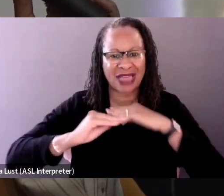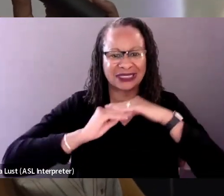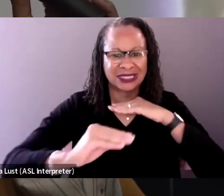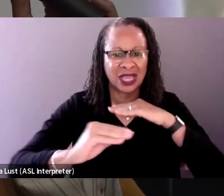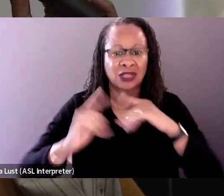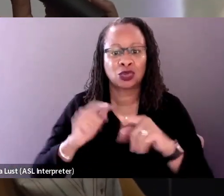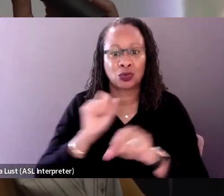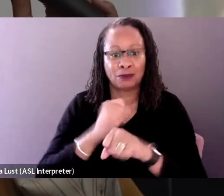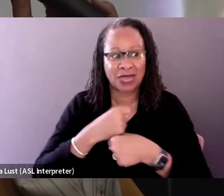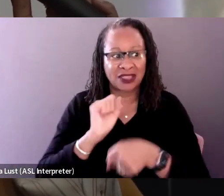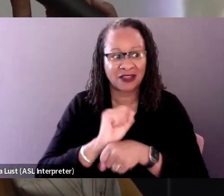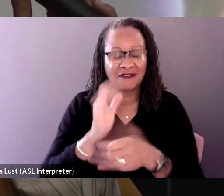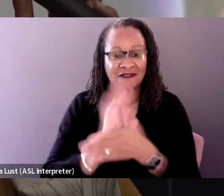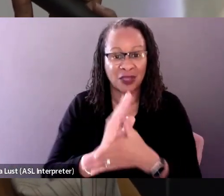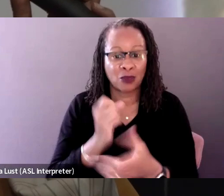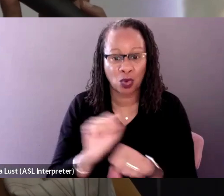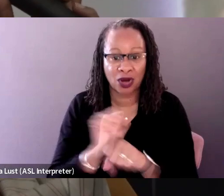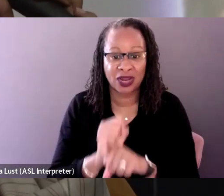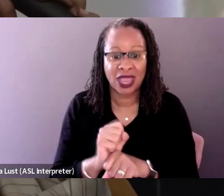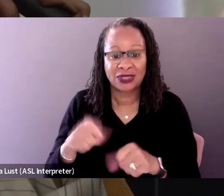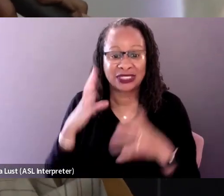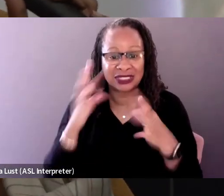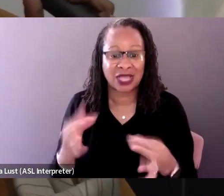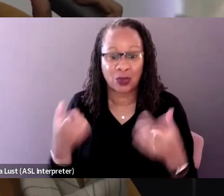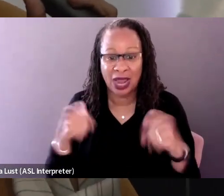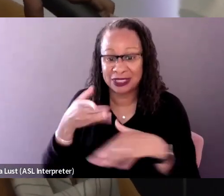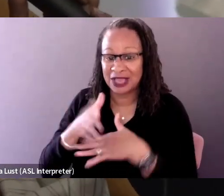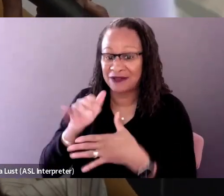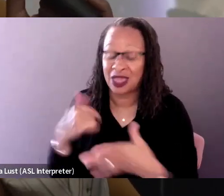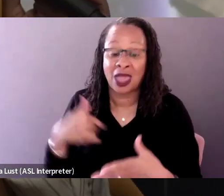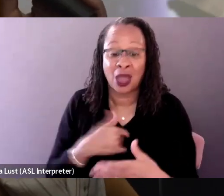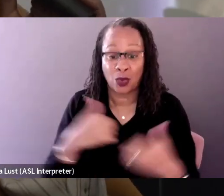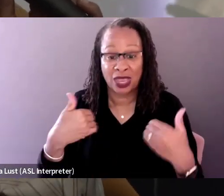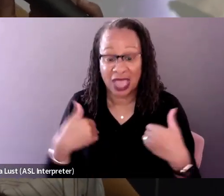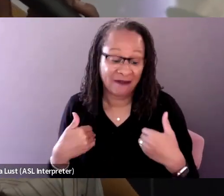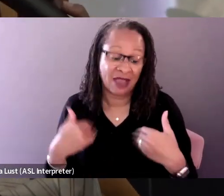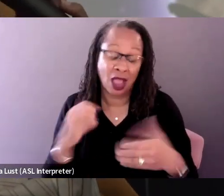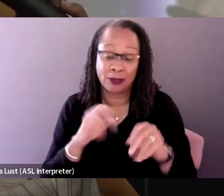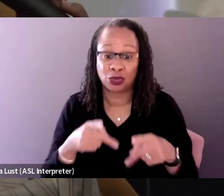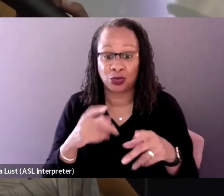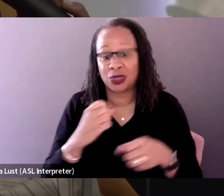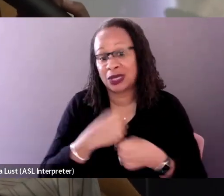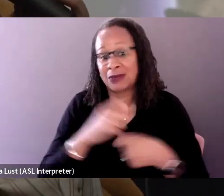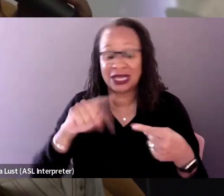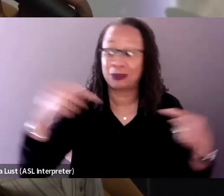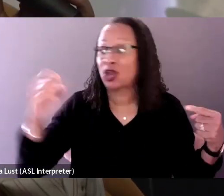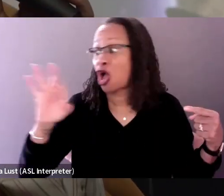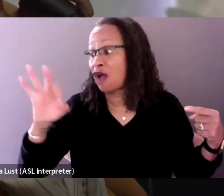what happens for us after, right? It's we have opportunity. We could make a spin-off show being sleuths, and it's is that what we want to